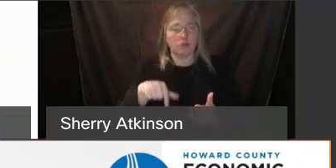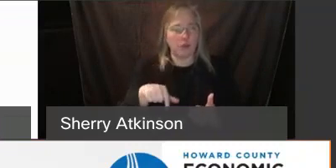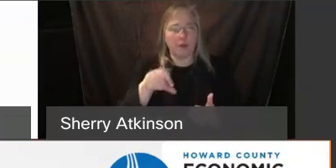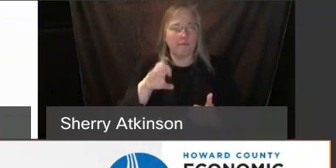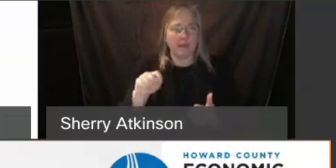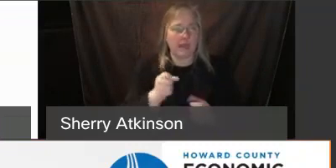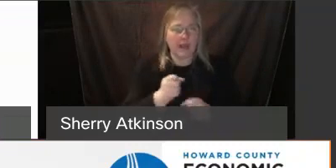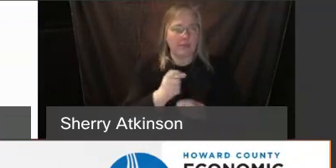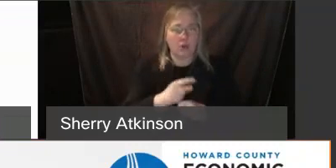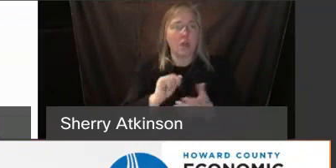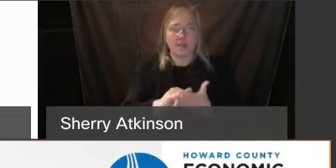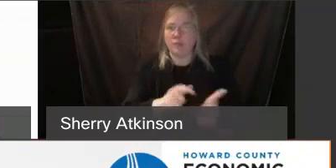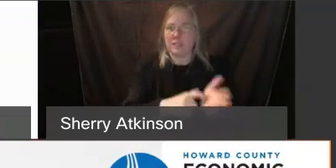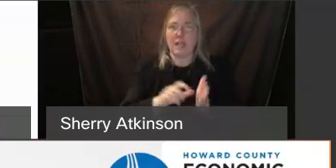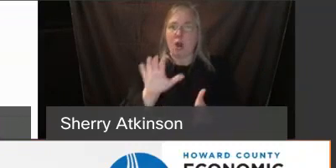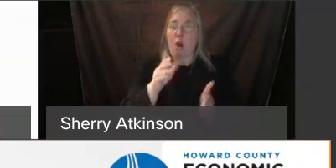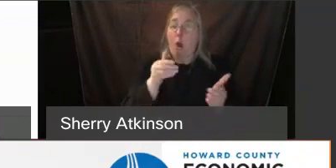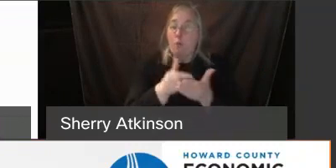buildings.